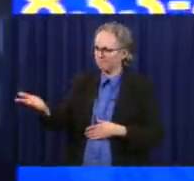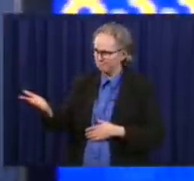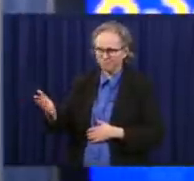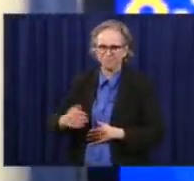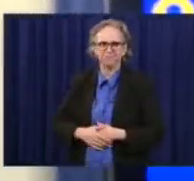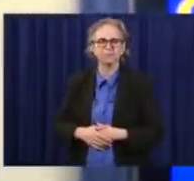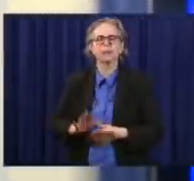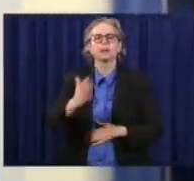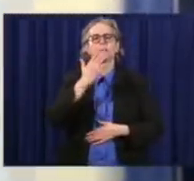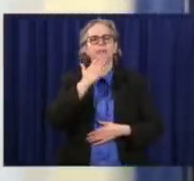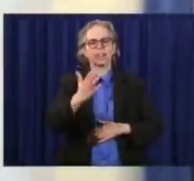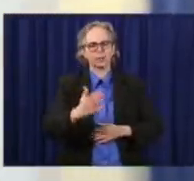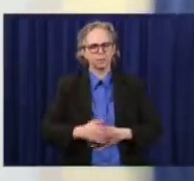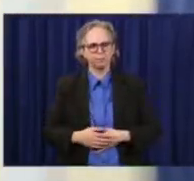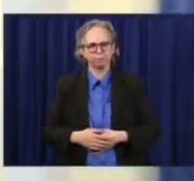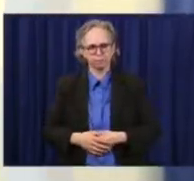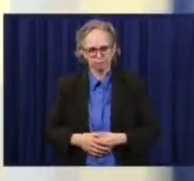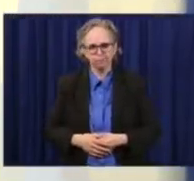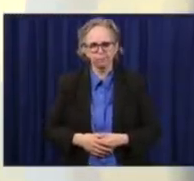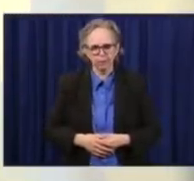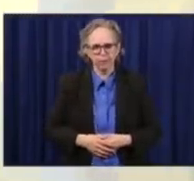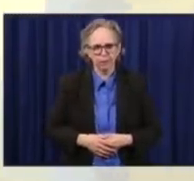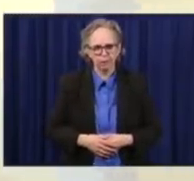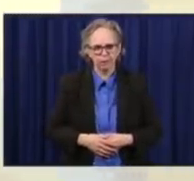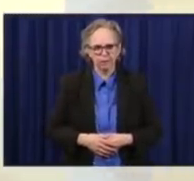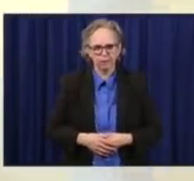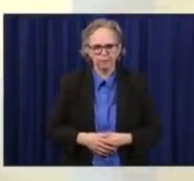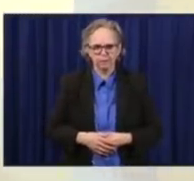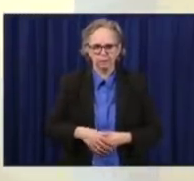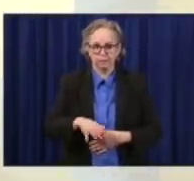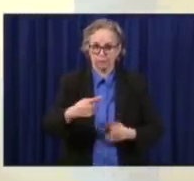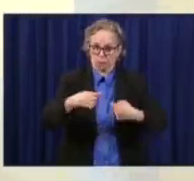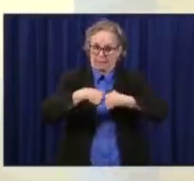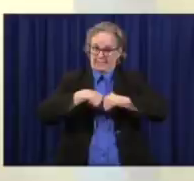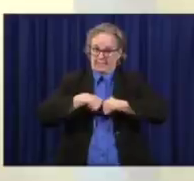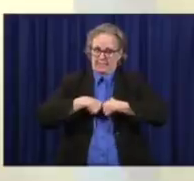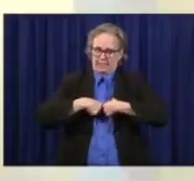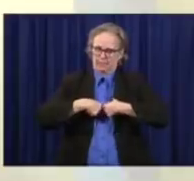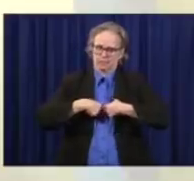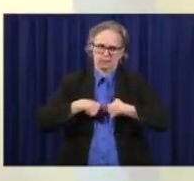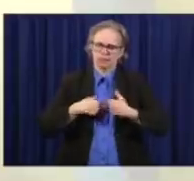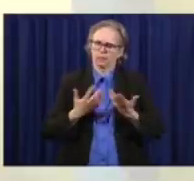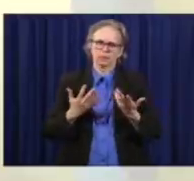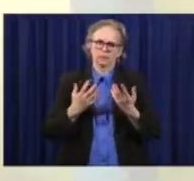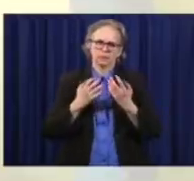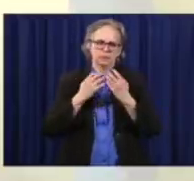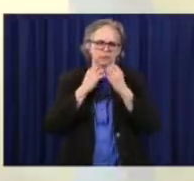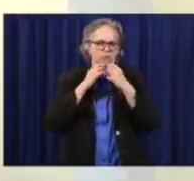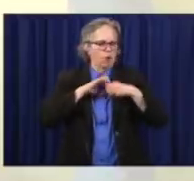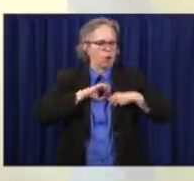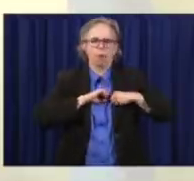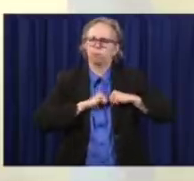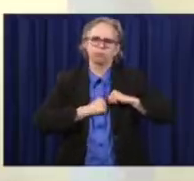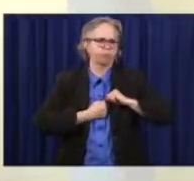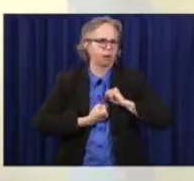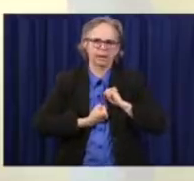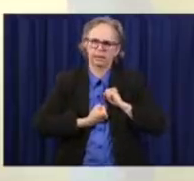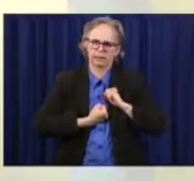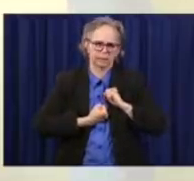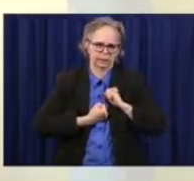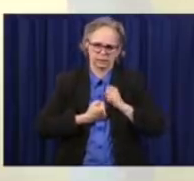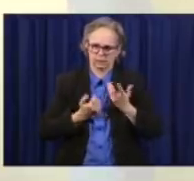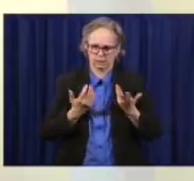Thank you. So this has been probably, for me at least, one of the most heart-wrenching parts of this